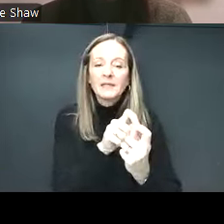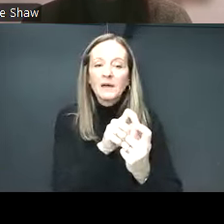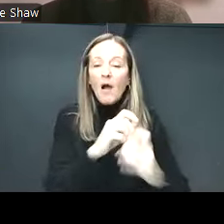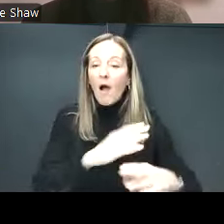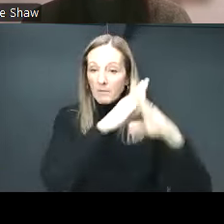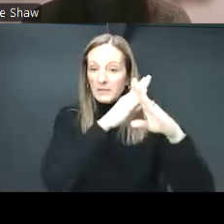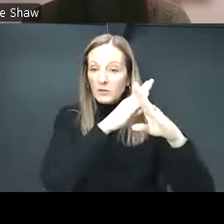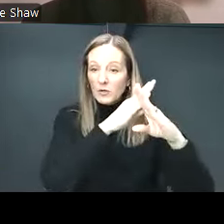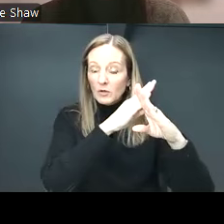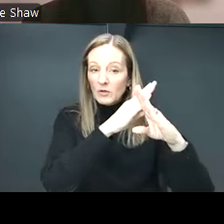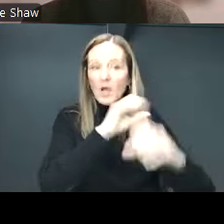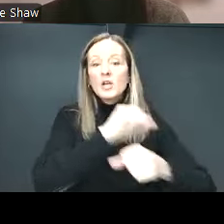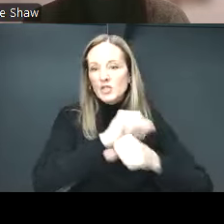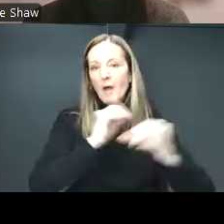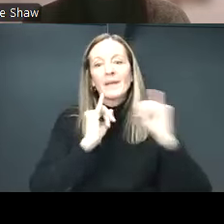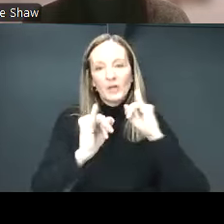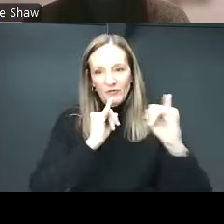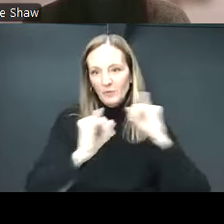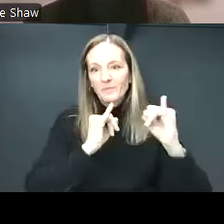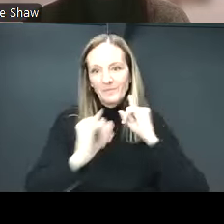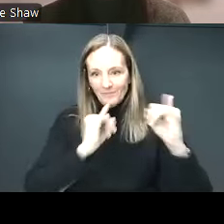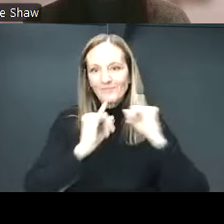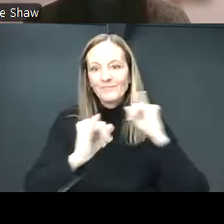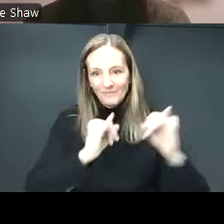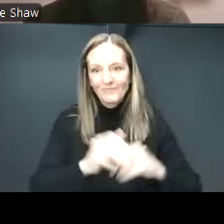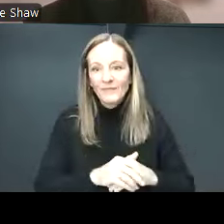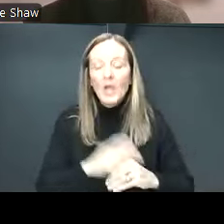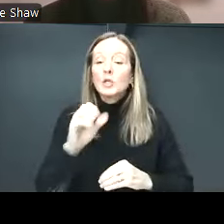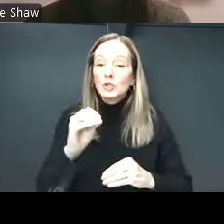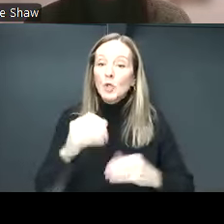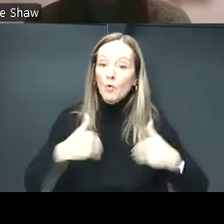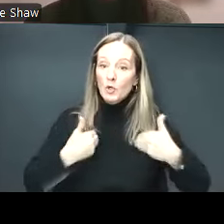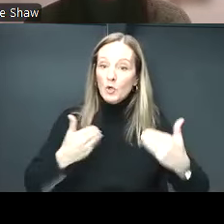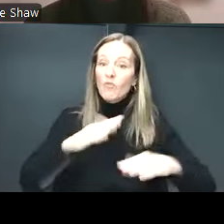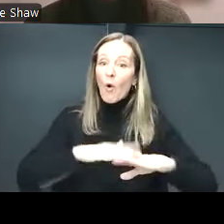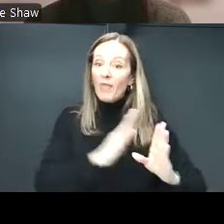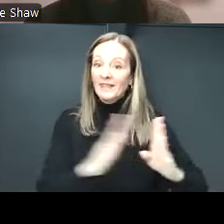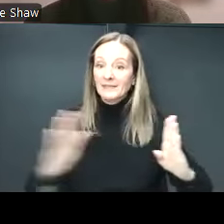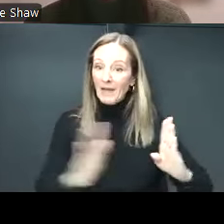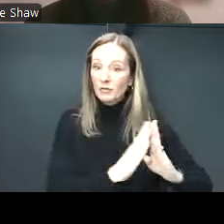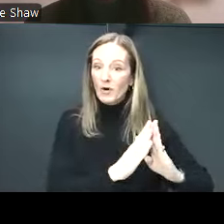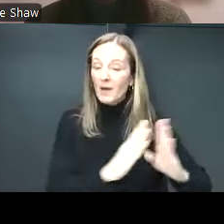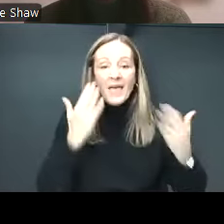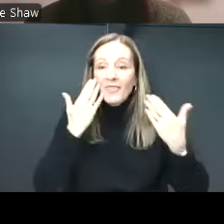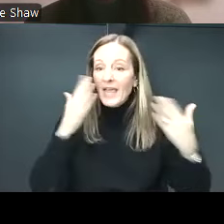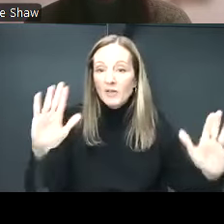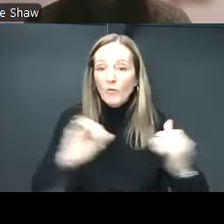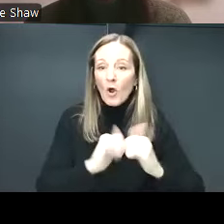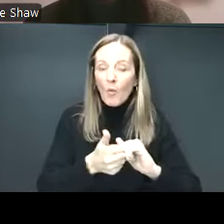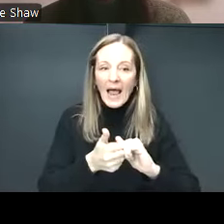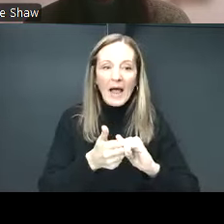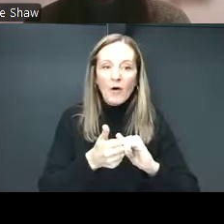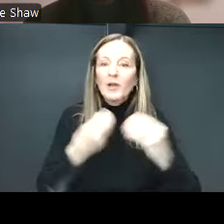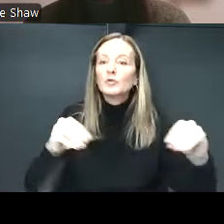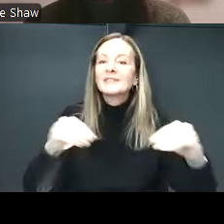for them is the job interview. So youth on the spectrum do not always know how to strategically sell themselves to